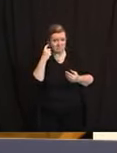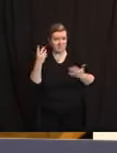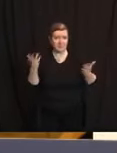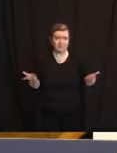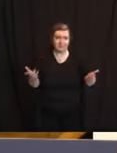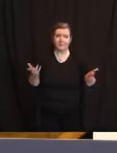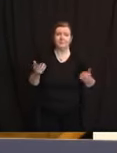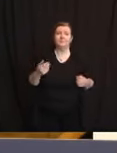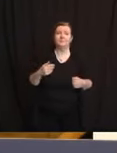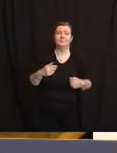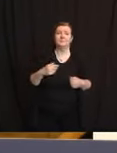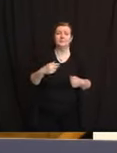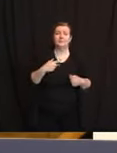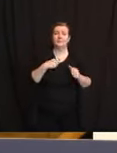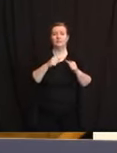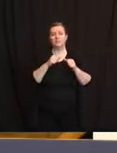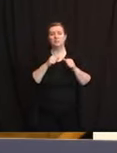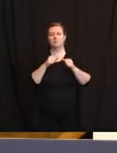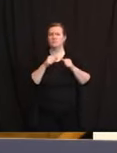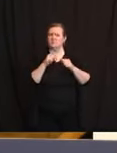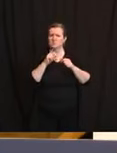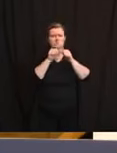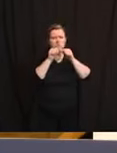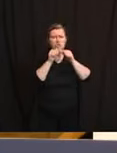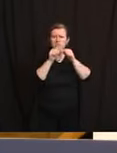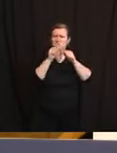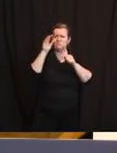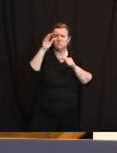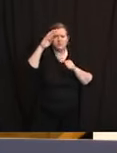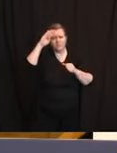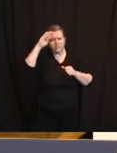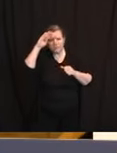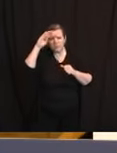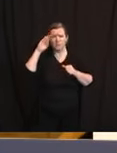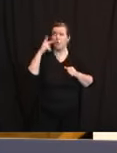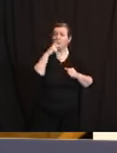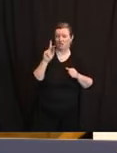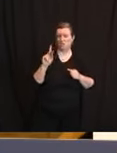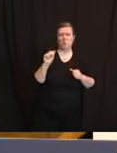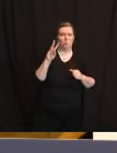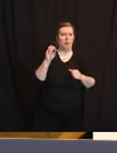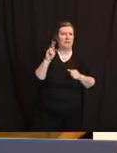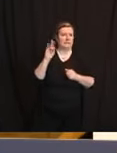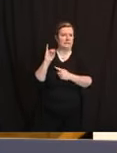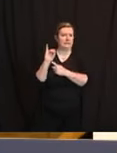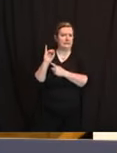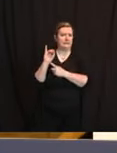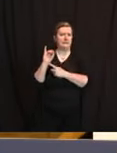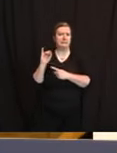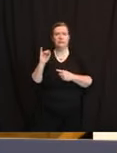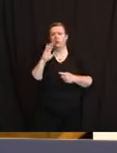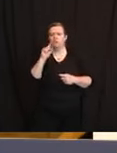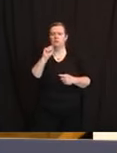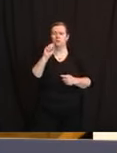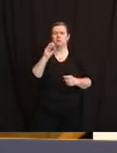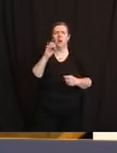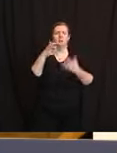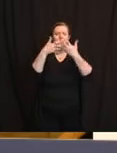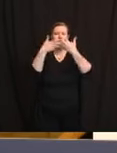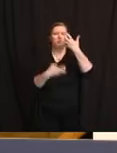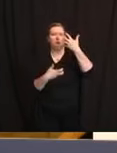fever and features of Kawasaki disease and/or toxic shock syndrome were reported in the United Kingdom and